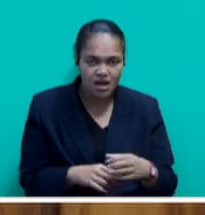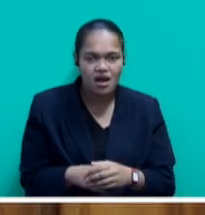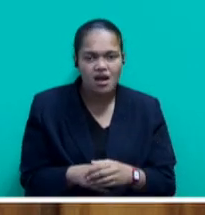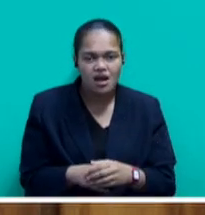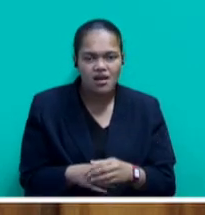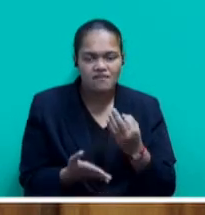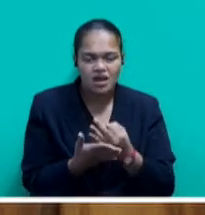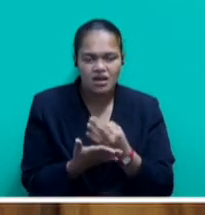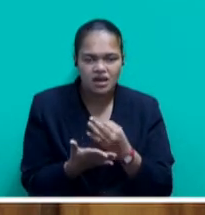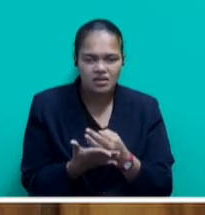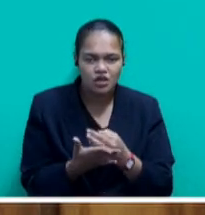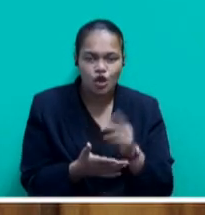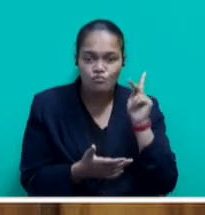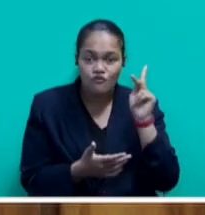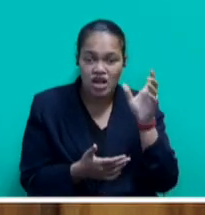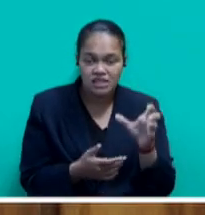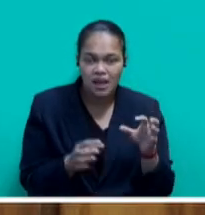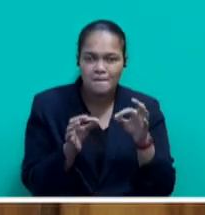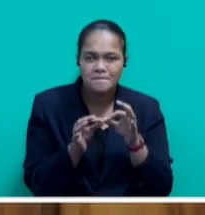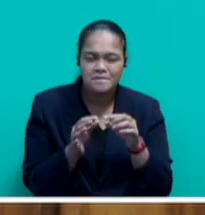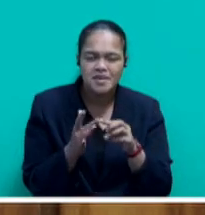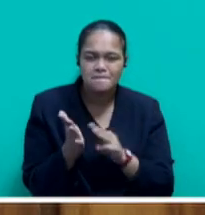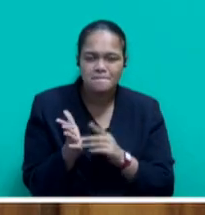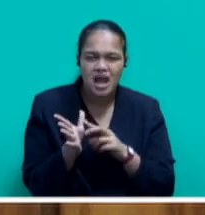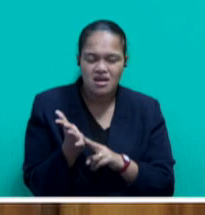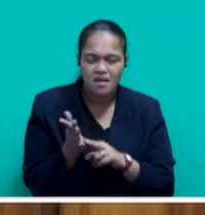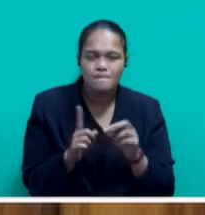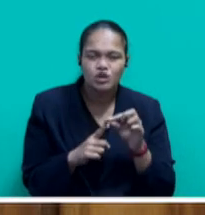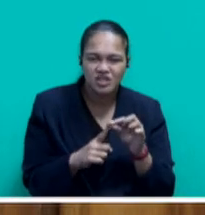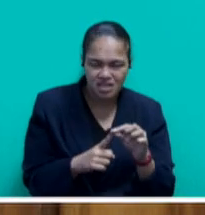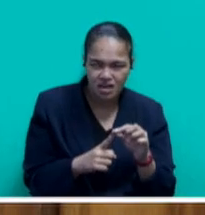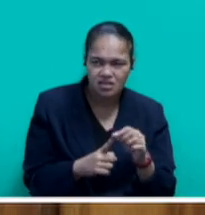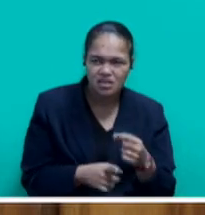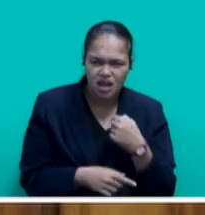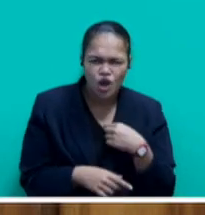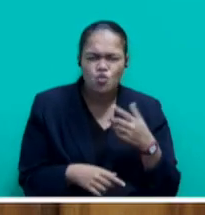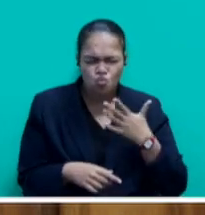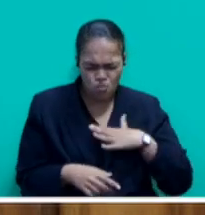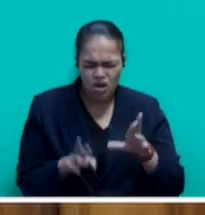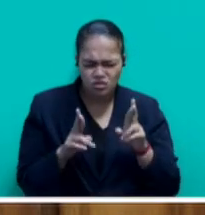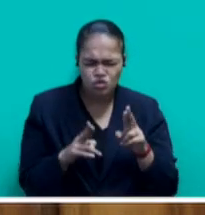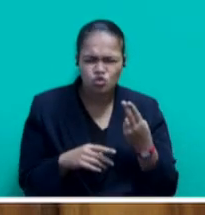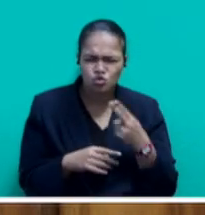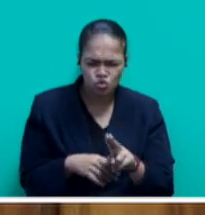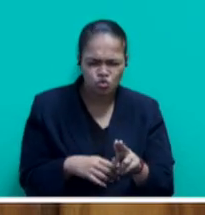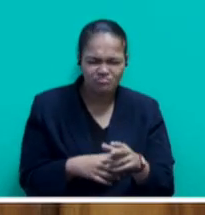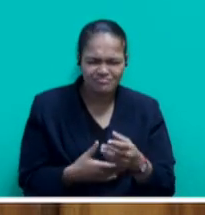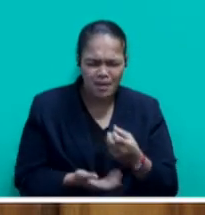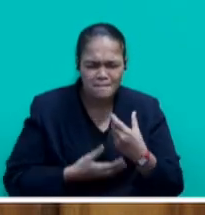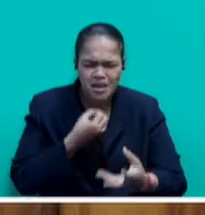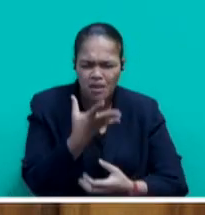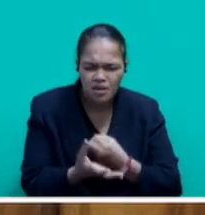Prasad. But first, Mr. Speaker, I wish to respond to some of the issues that has just been raised by